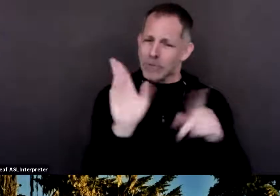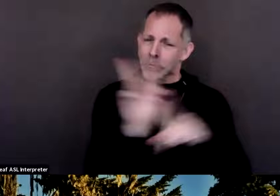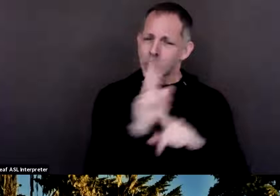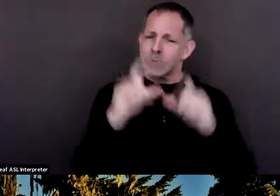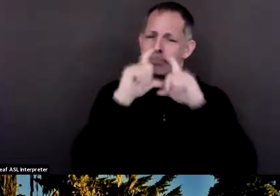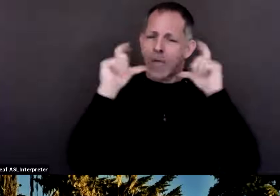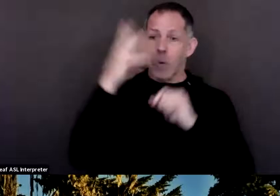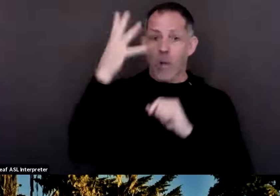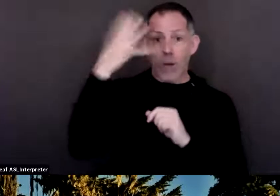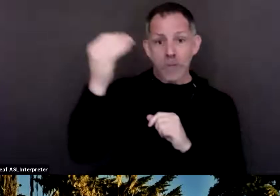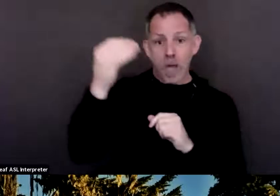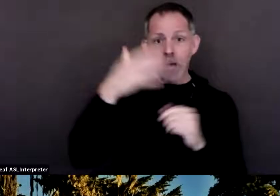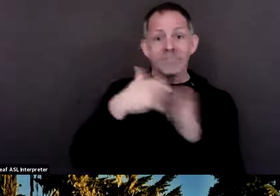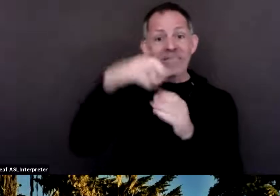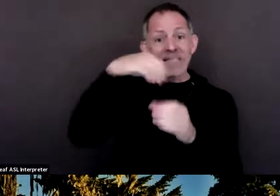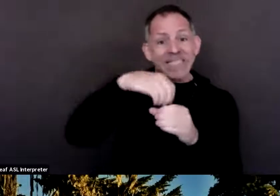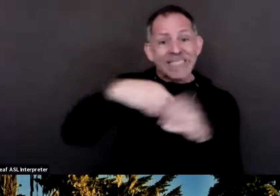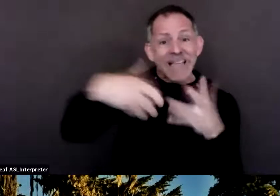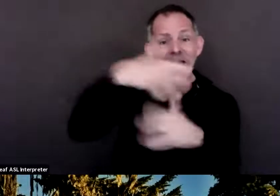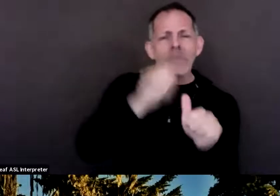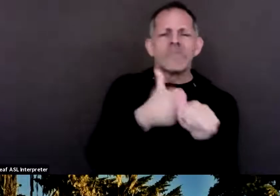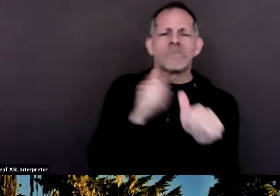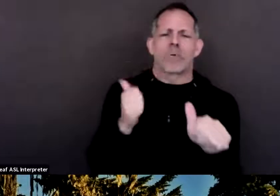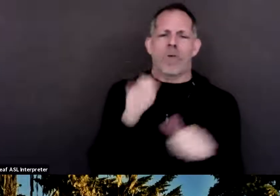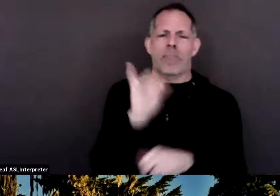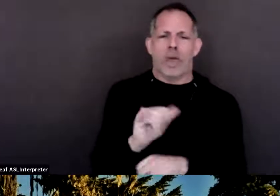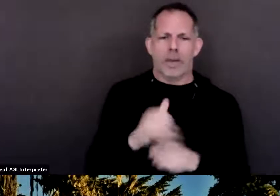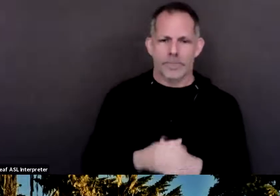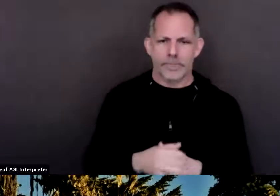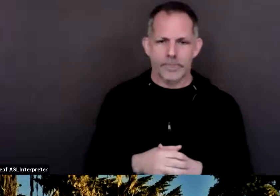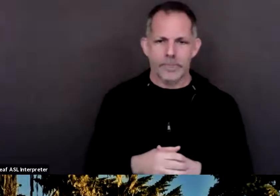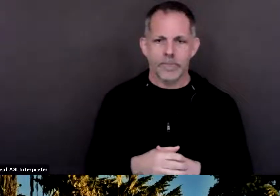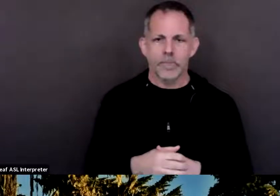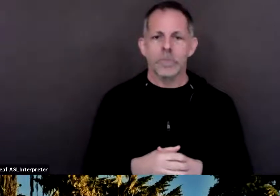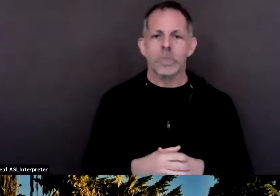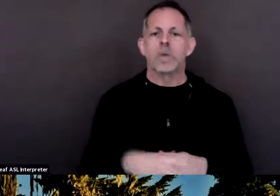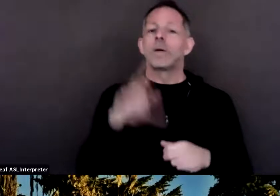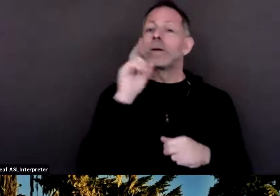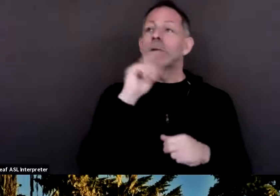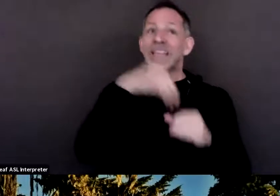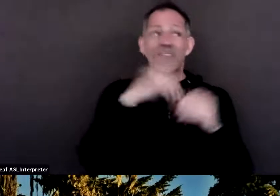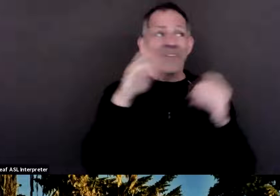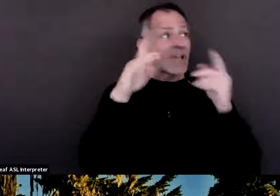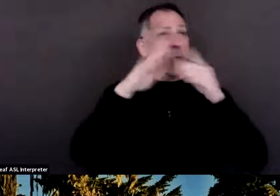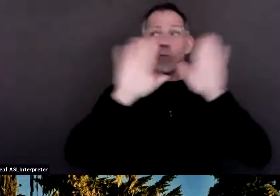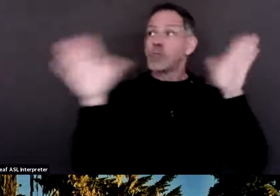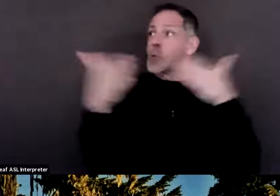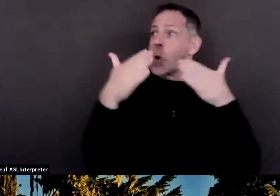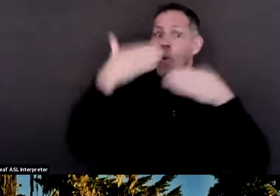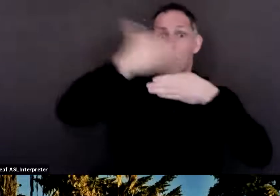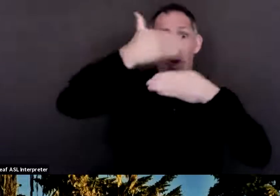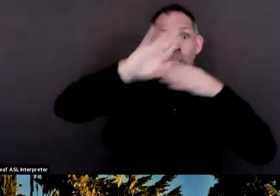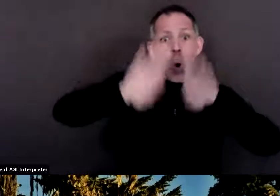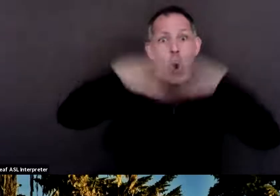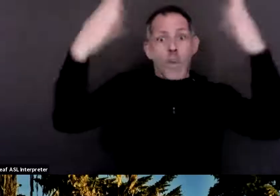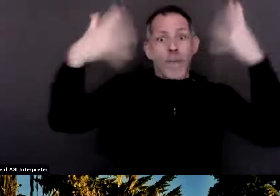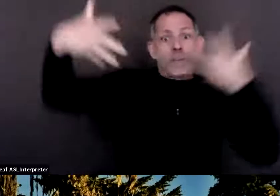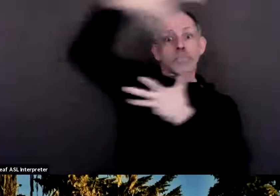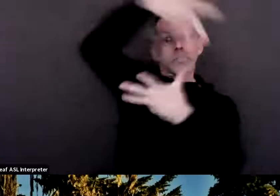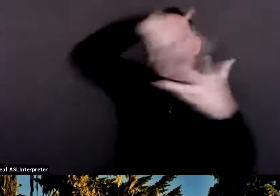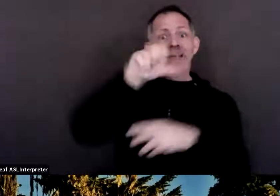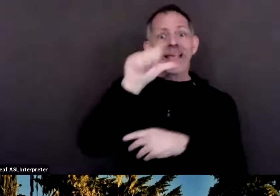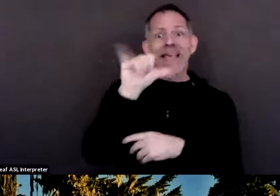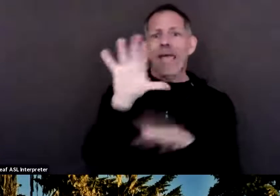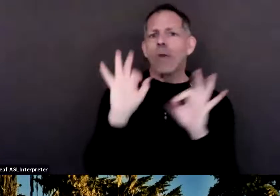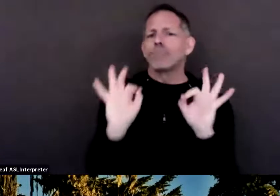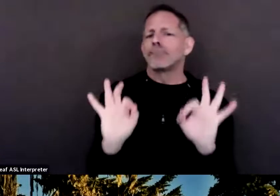spaces well ventilated, and patiently but persistently looking for that opportunity to get vaccinated. If we start this